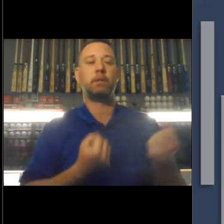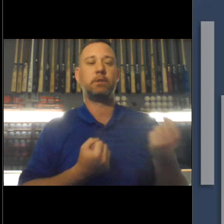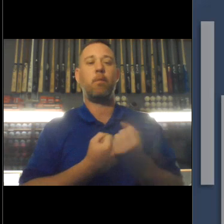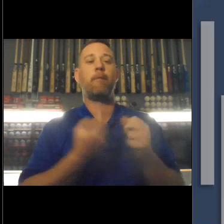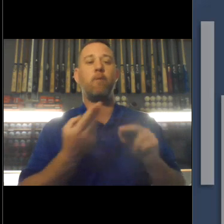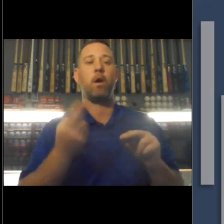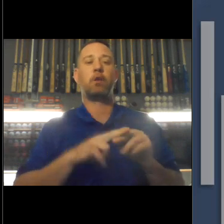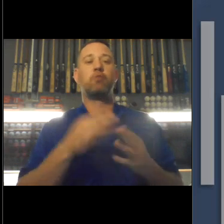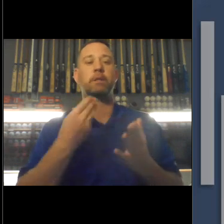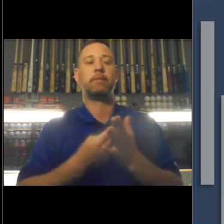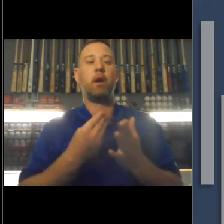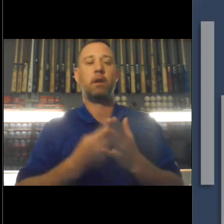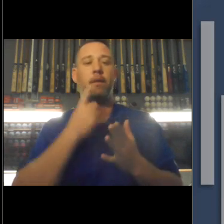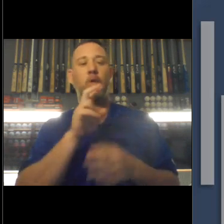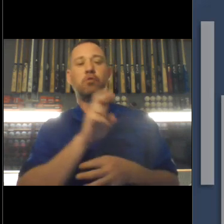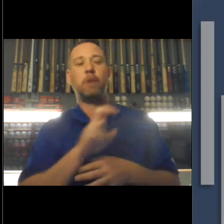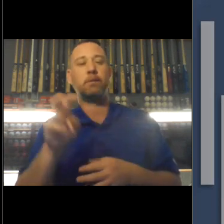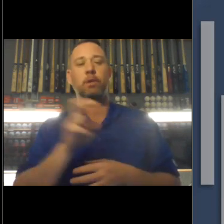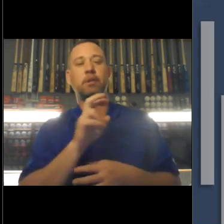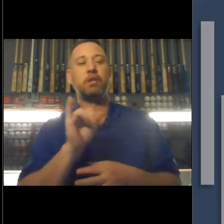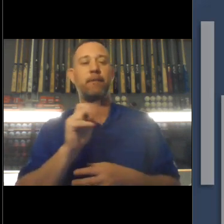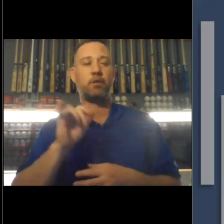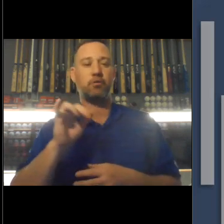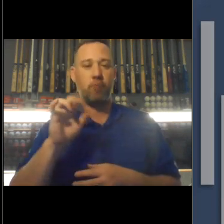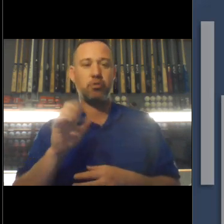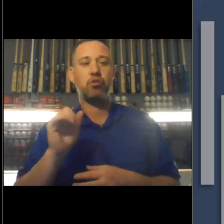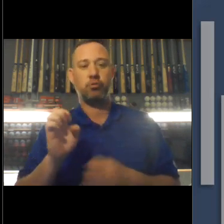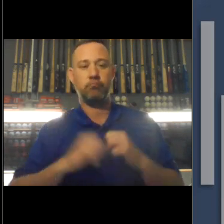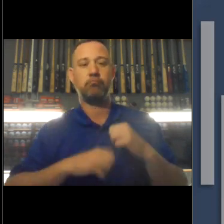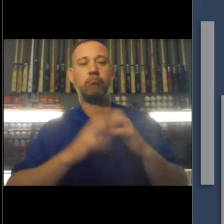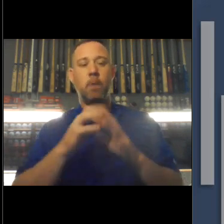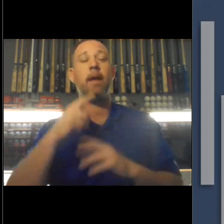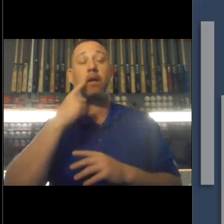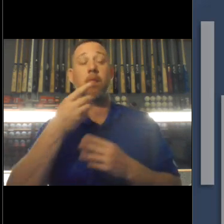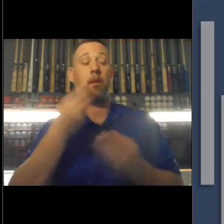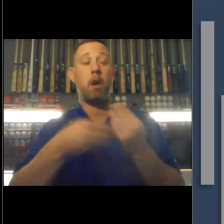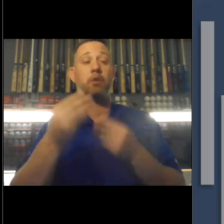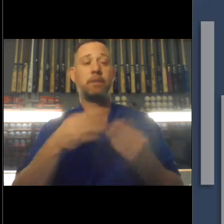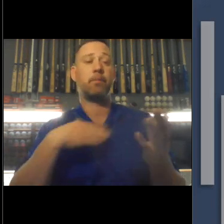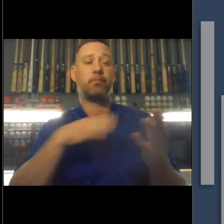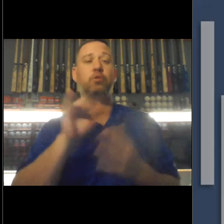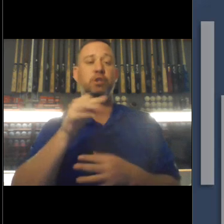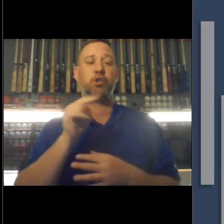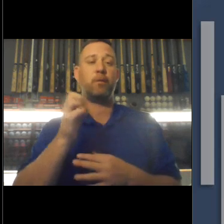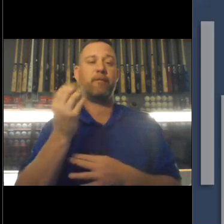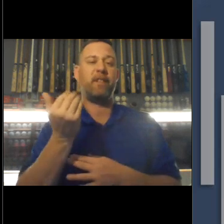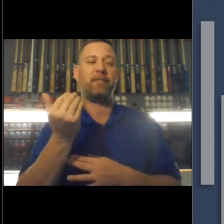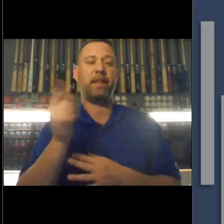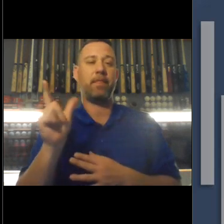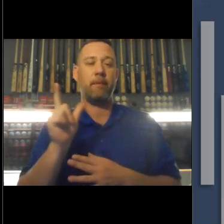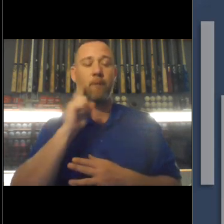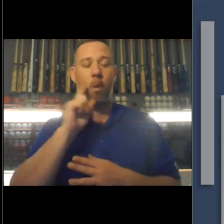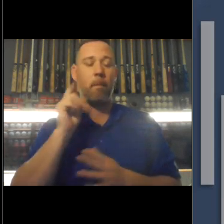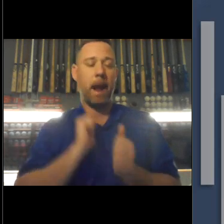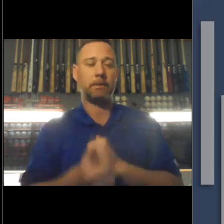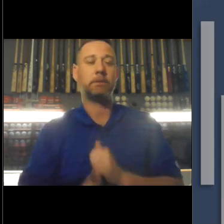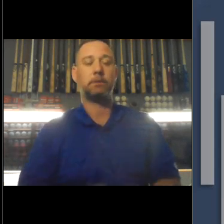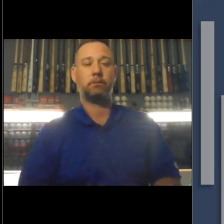increased funding for transportation infrastructure as the budget process is approaching the June 15th deadline for the legislature to pass the